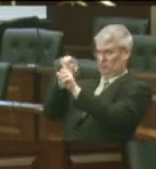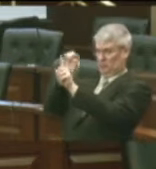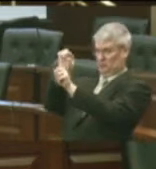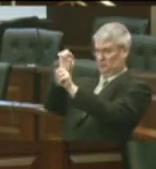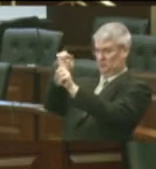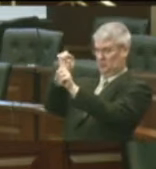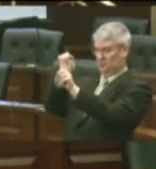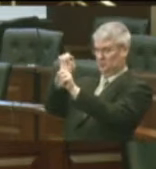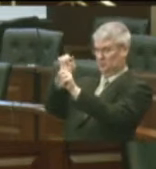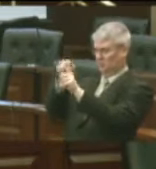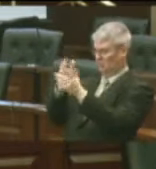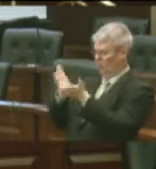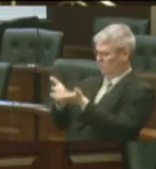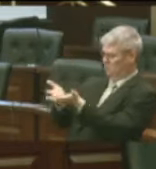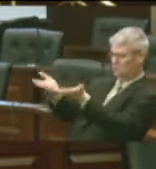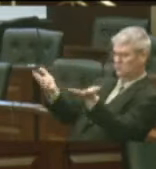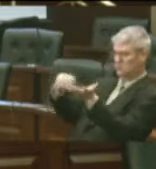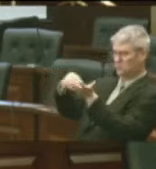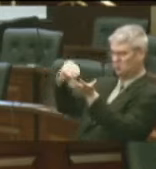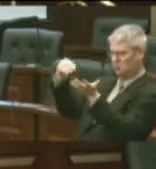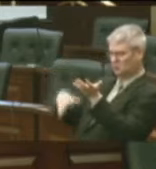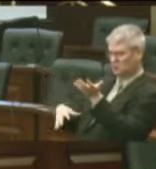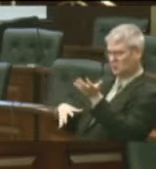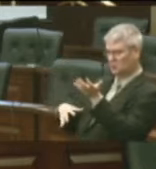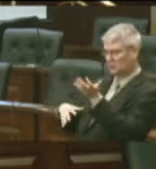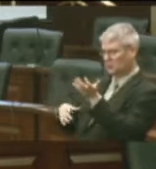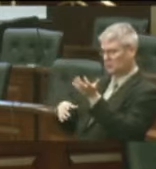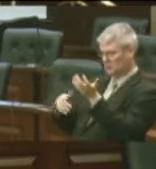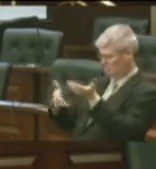there a follow-up on that?